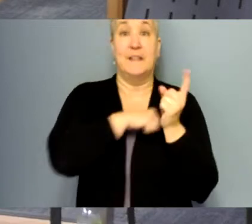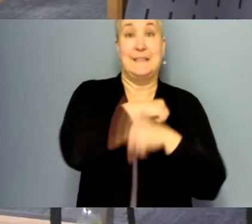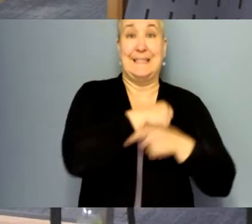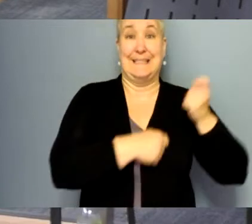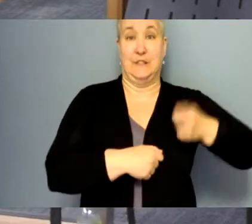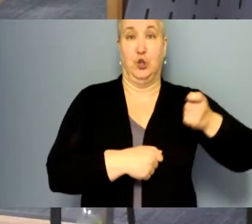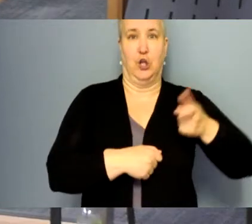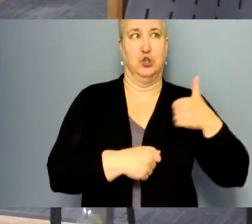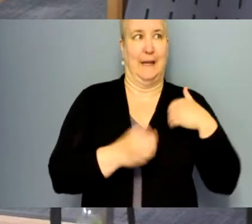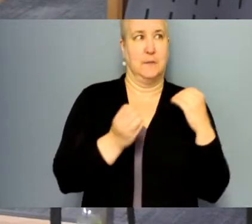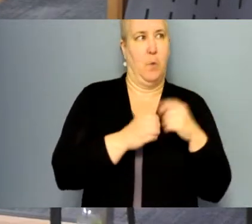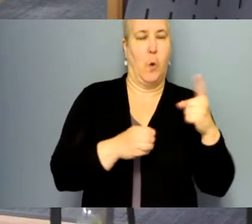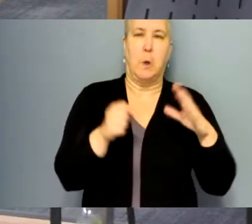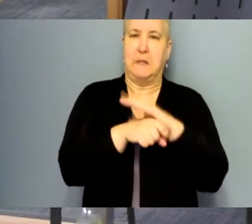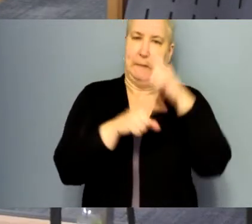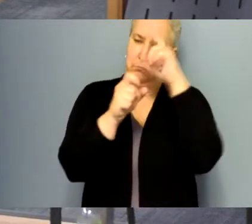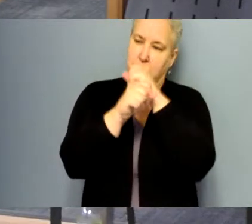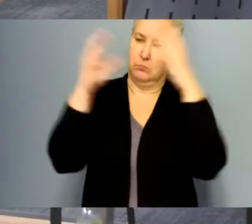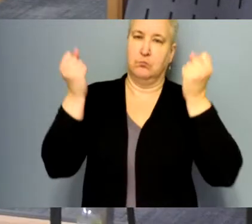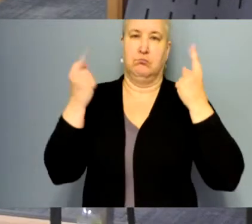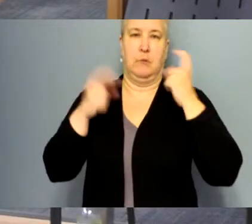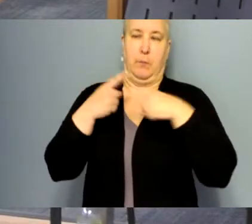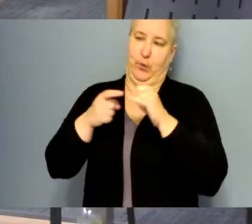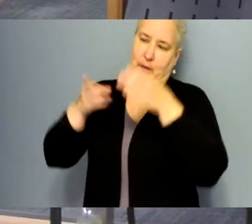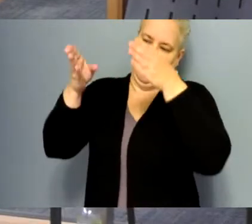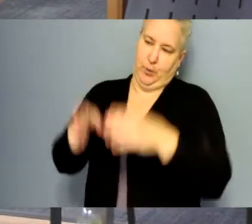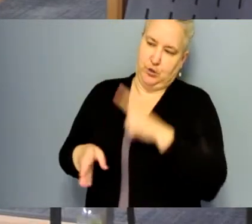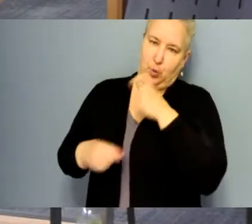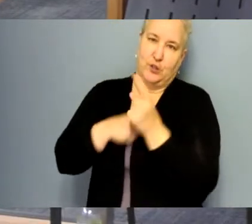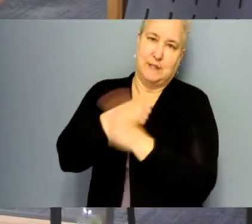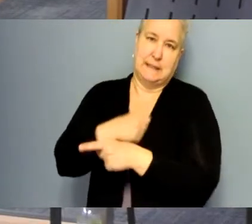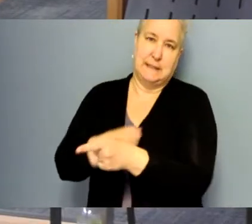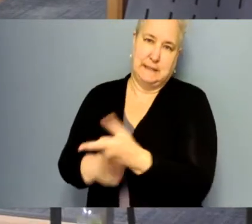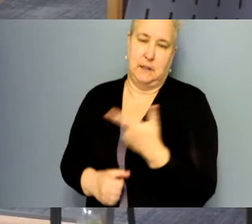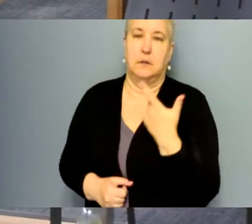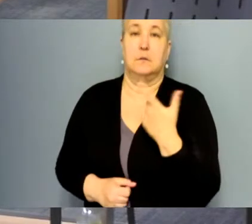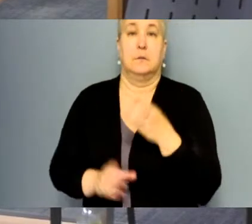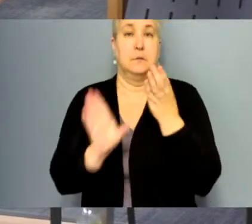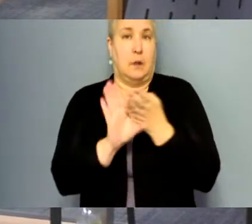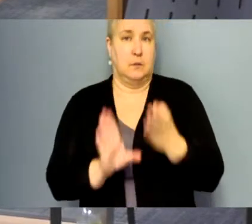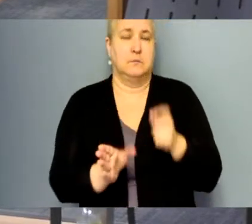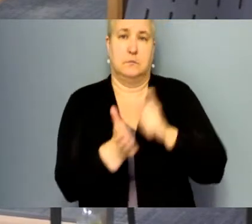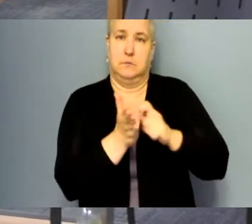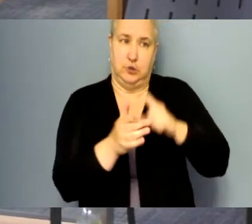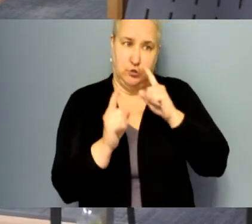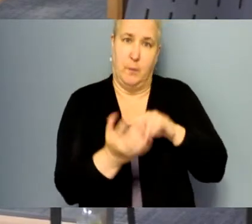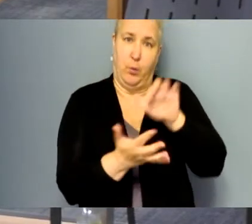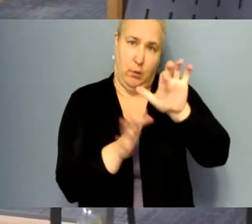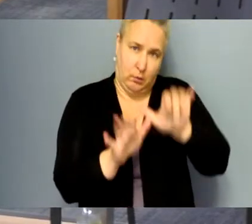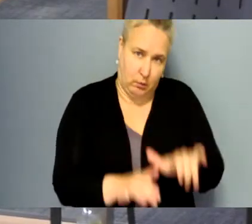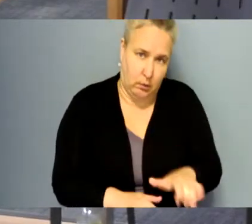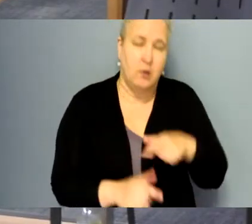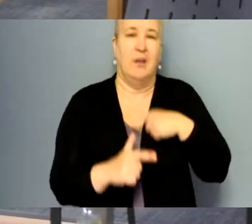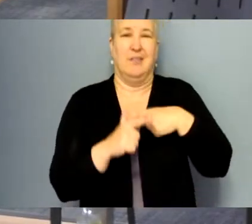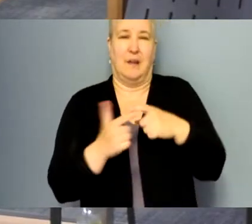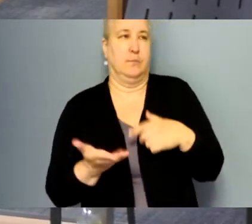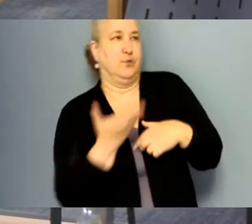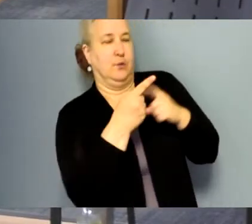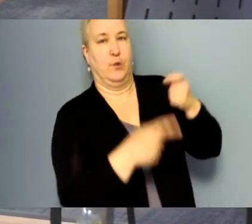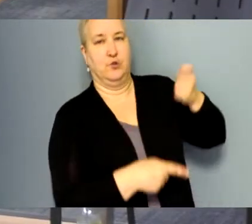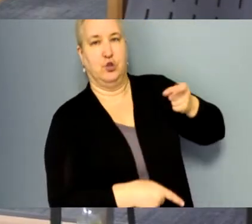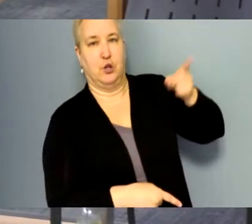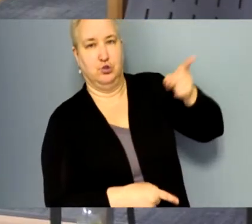more complete picture of the person that they're sentencing. The psychologist writes a report, and that's what's presented to the